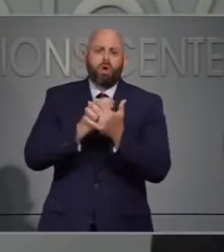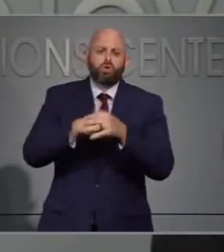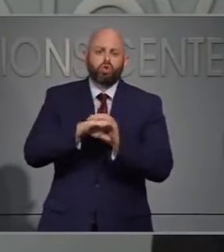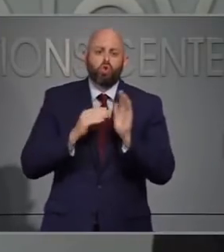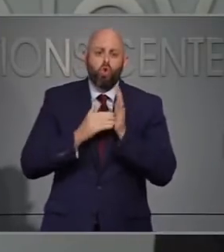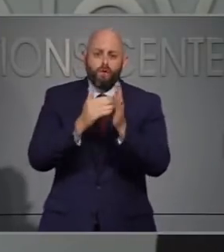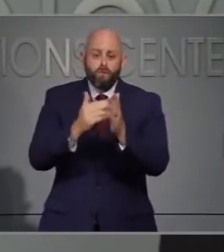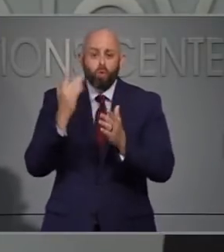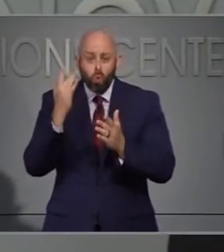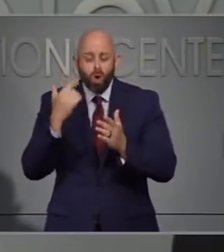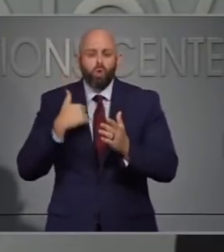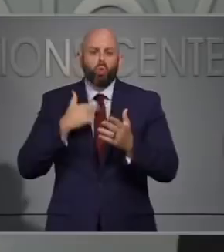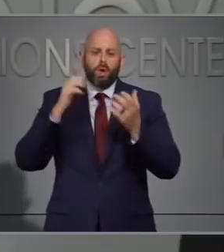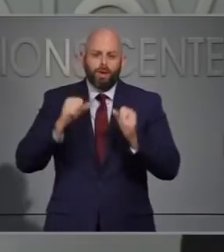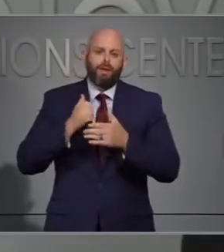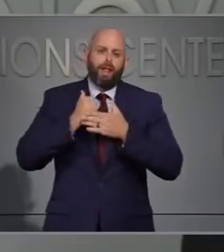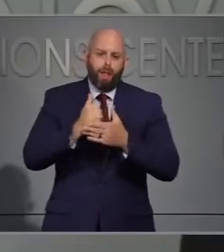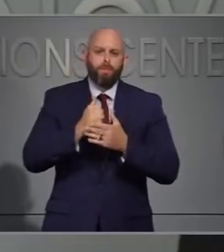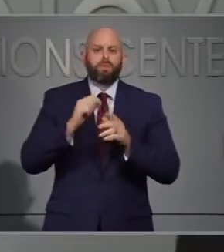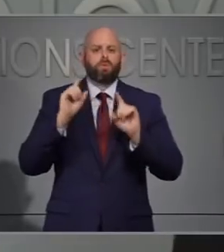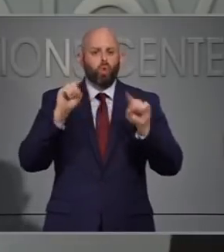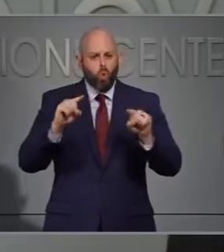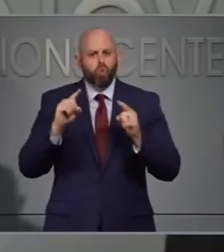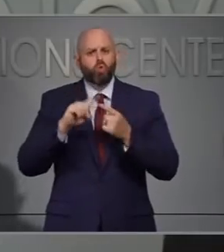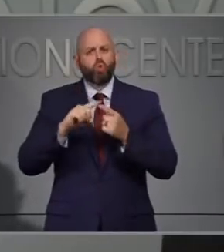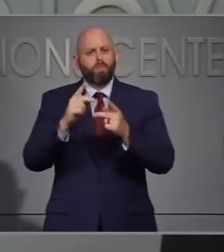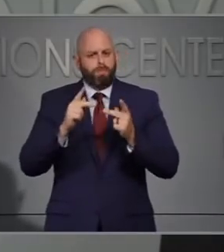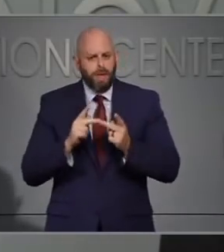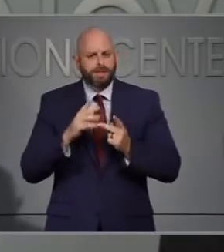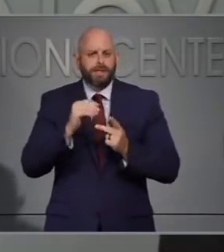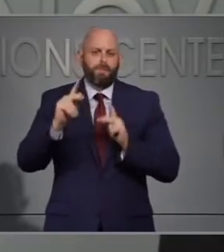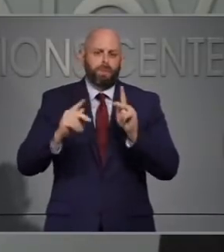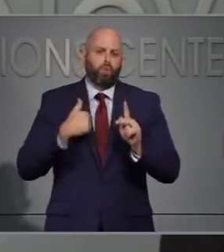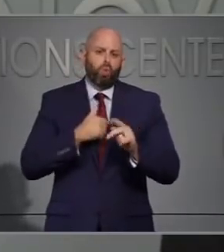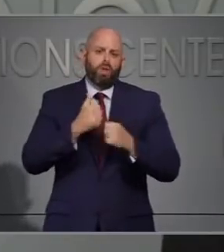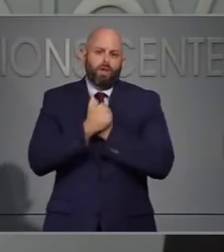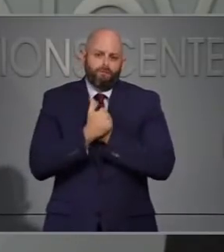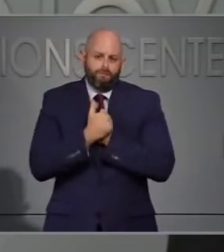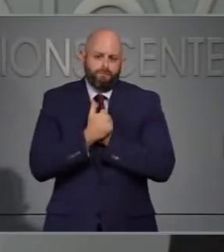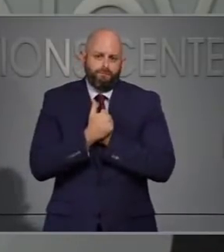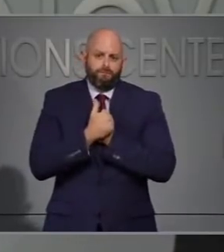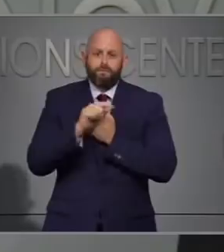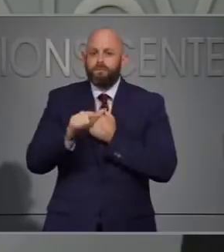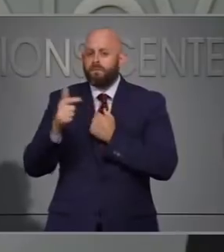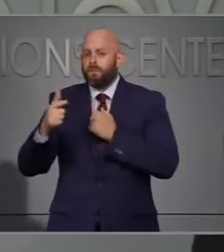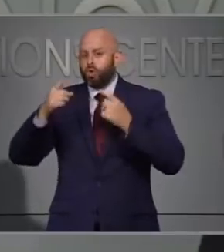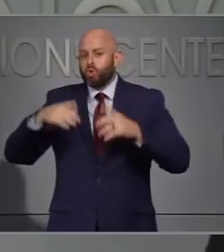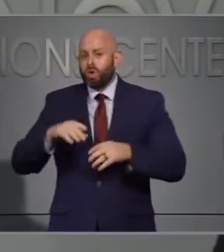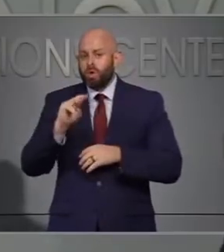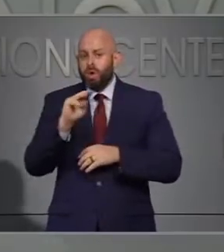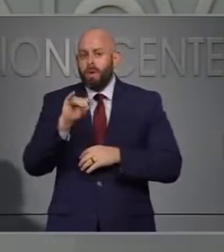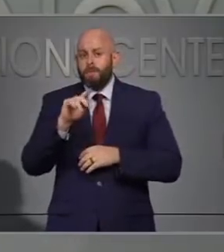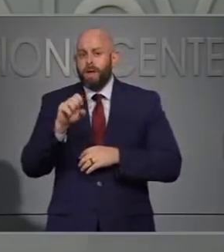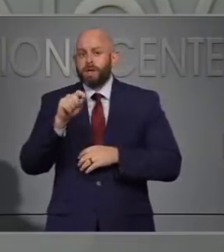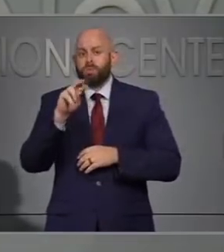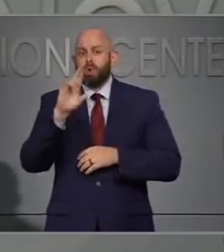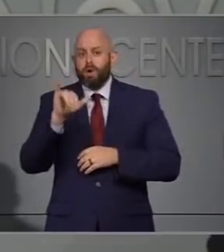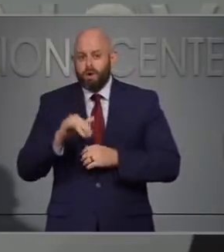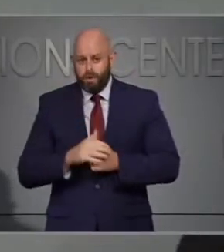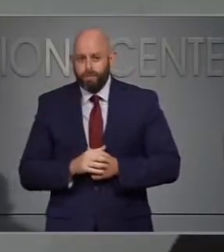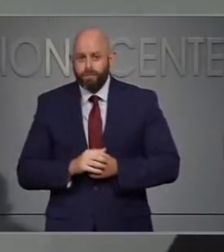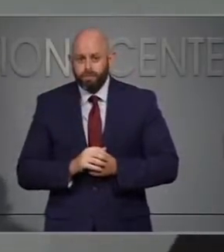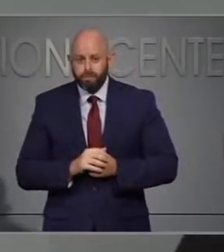can get back to the people and places we love. With that, I'll turn it over to Director Mike Sprayberry.